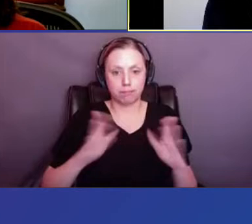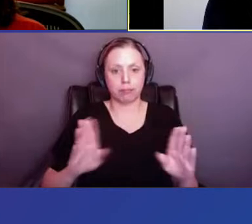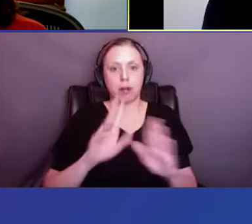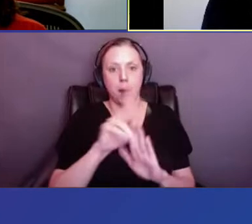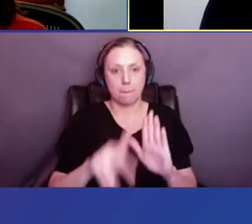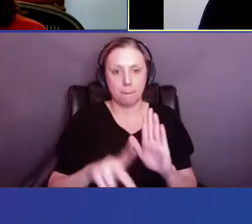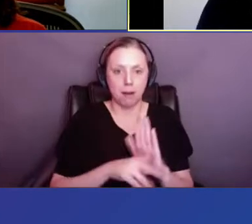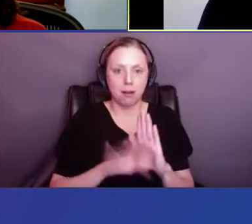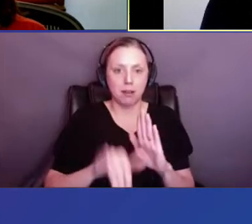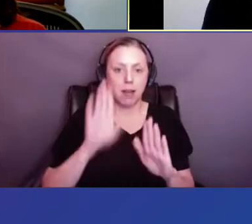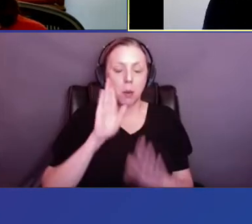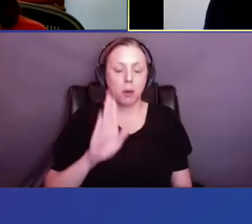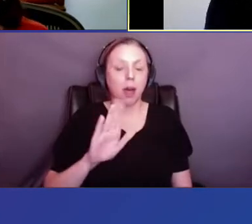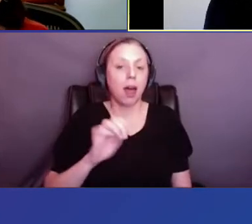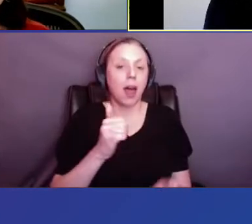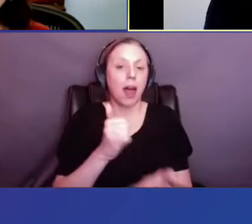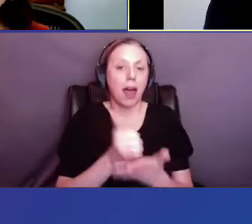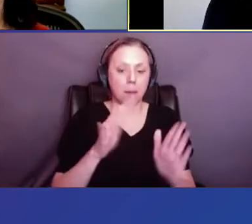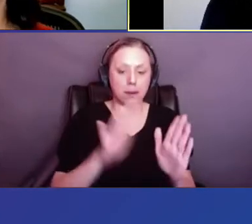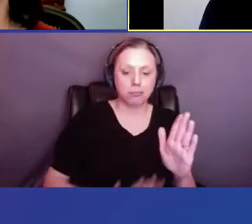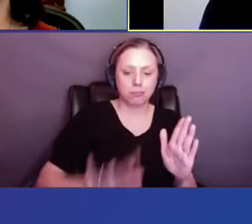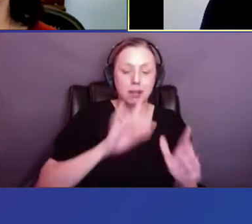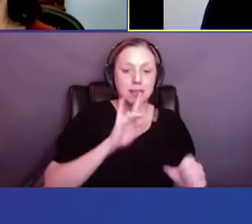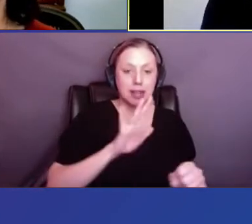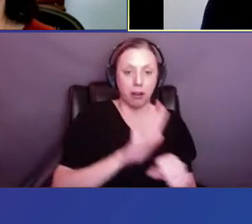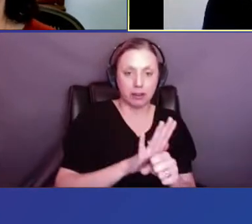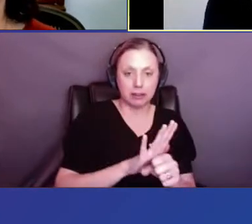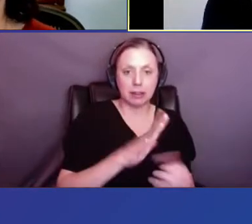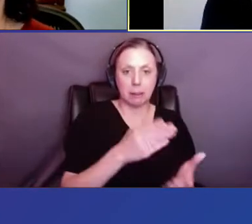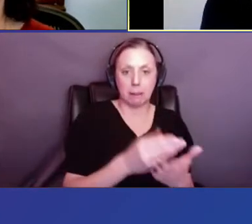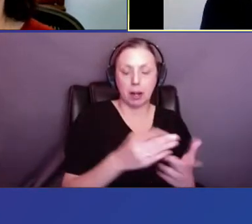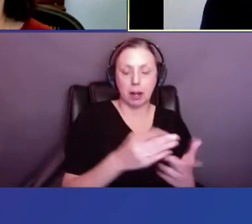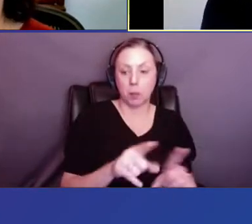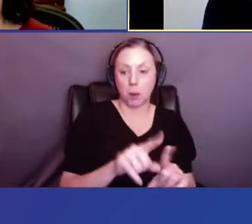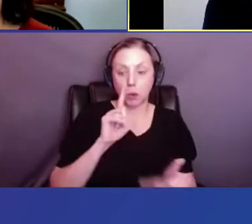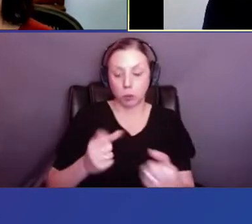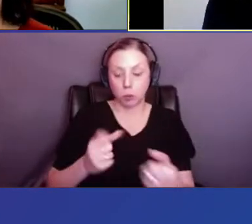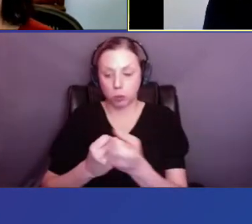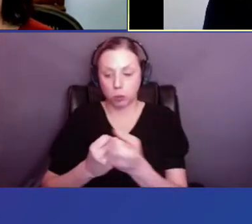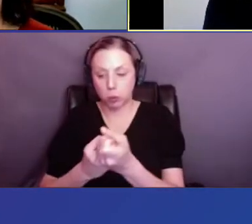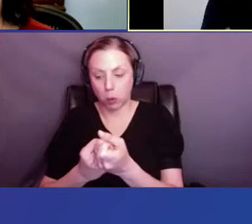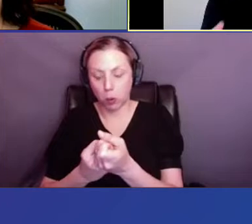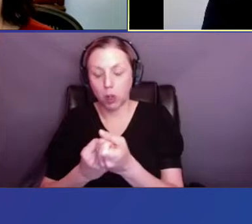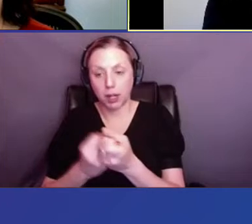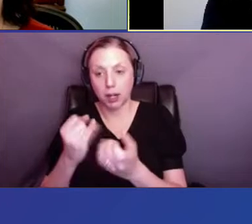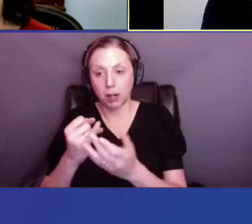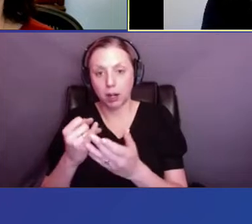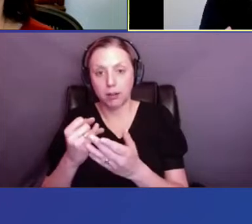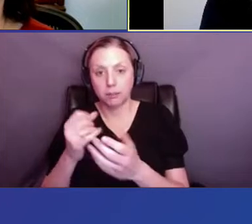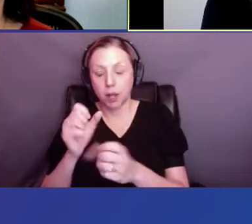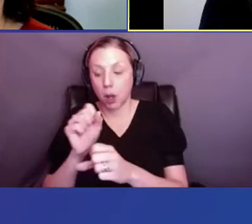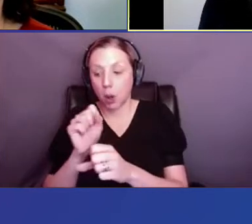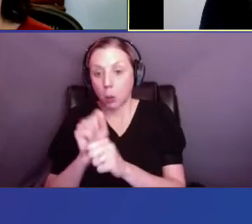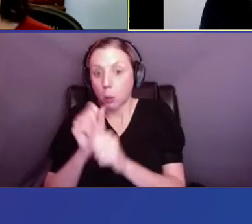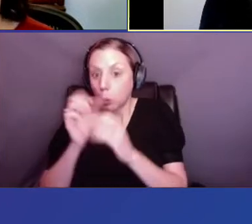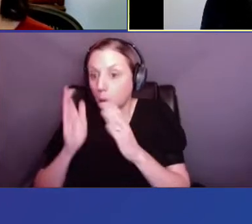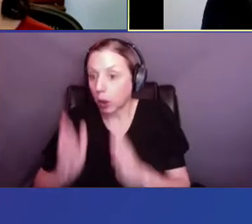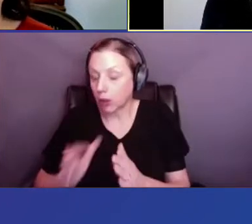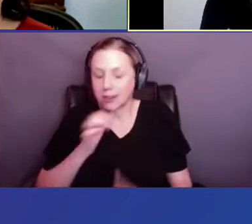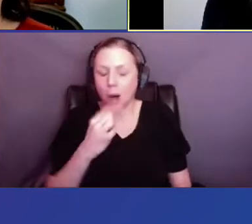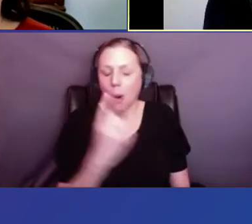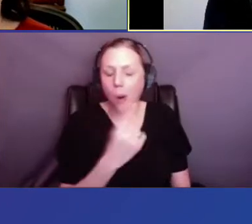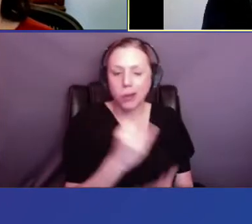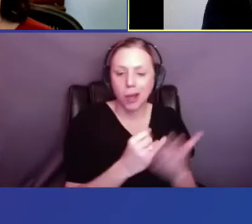is happening around guaranteed income and around supporting workers, not just artists, but